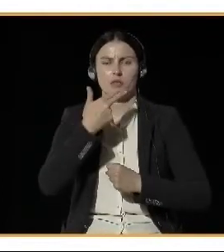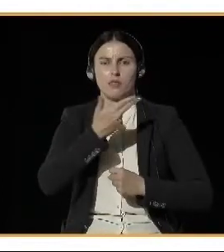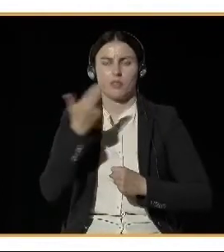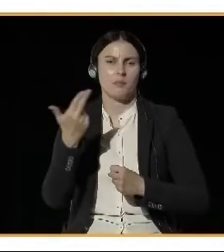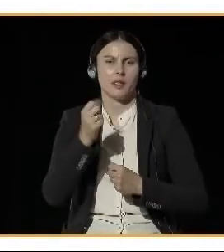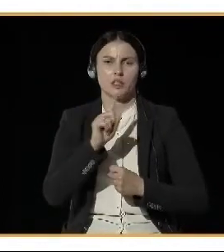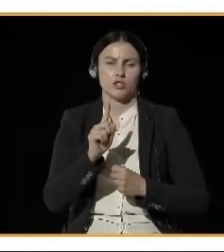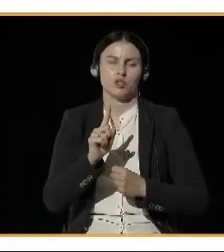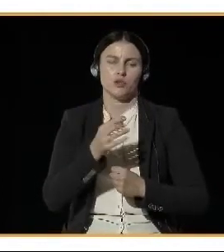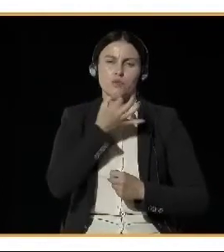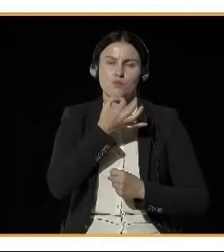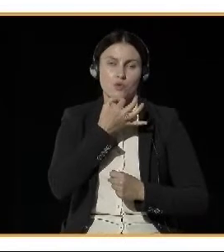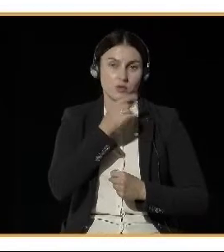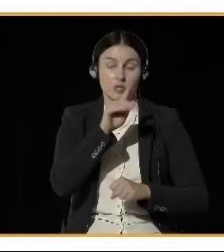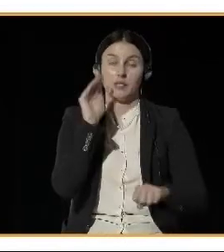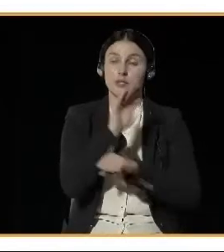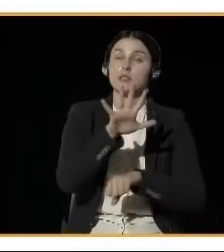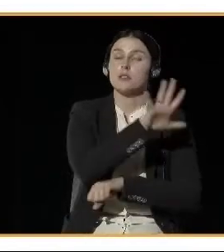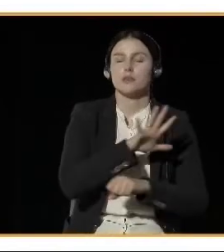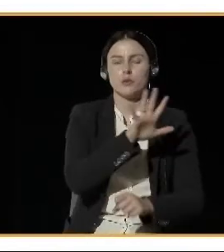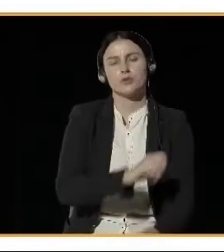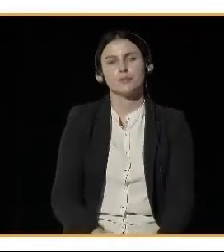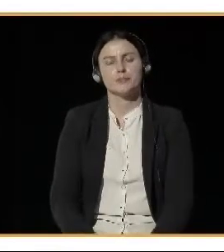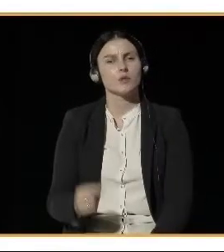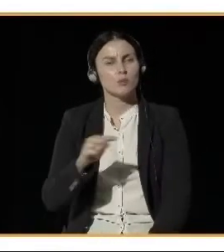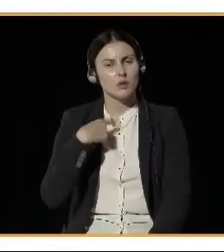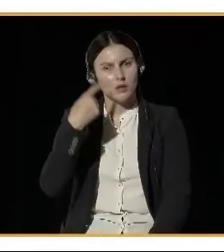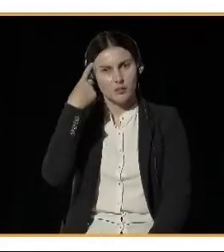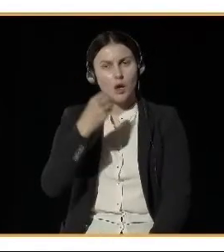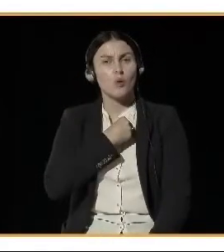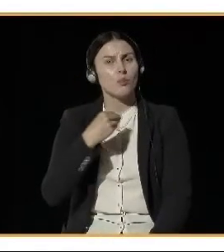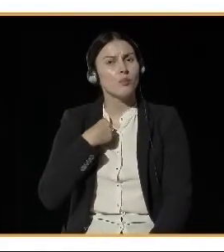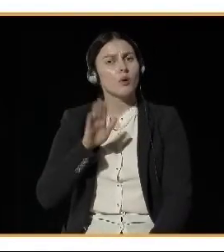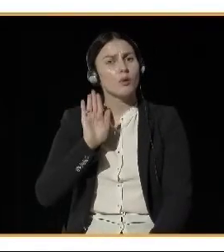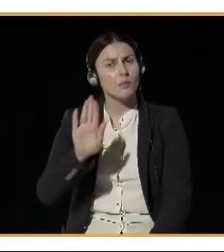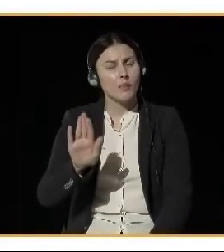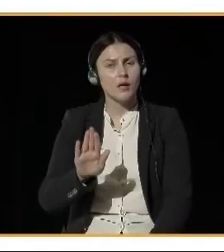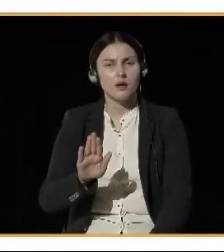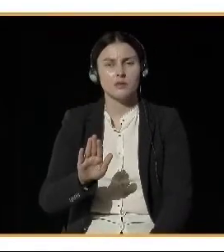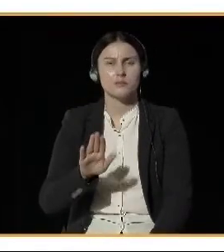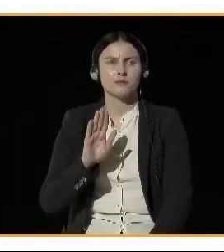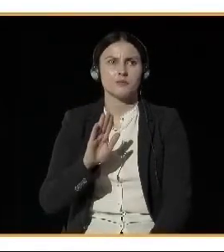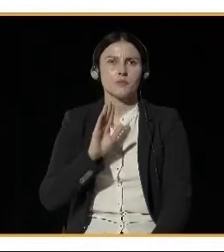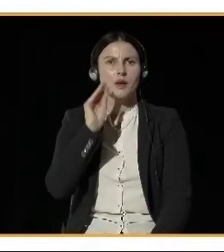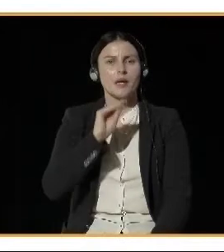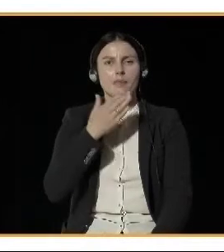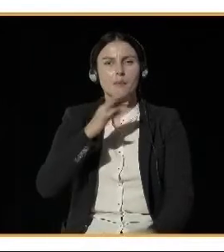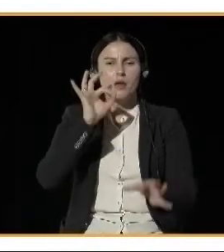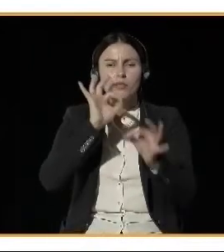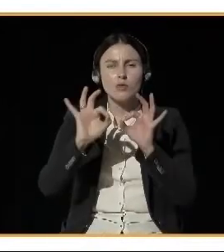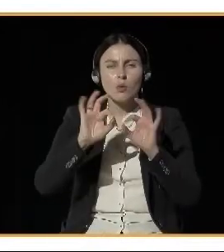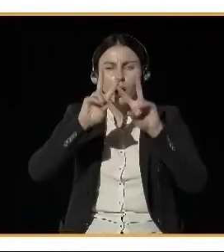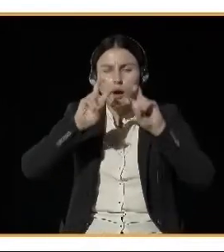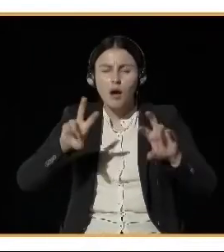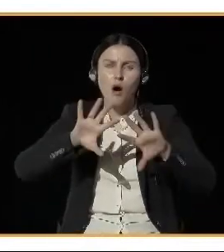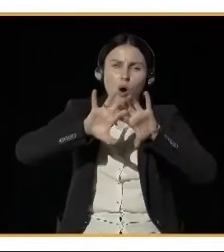However, we must remember that Poland has also big and undiscovered potential because, as Łukasz said, we have shorter than elsewhere